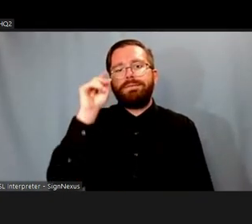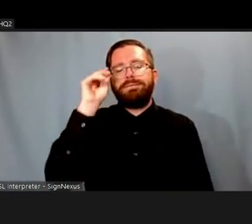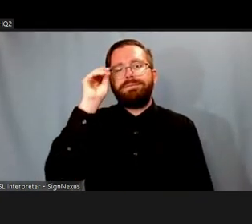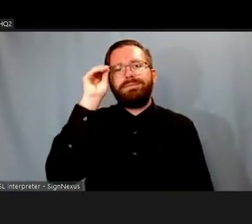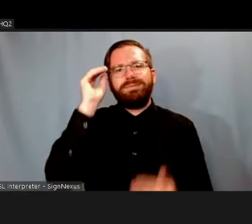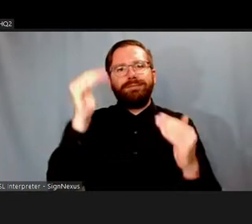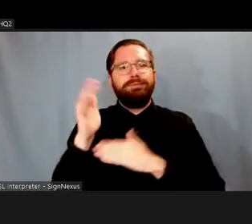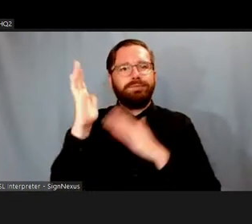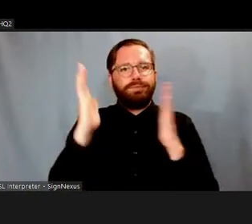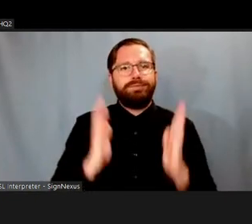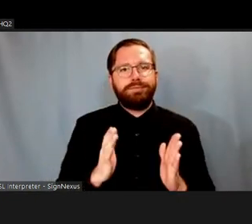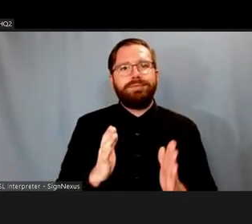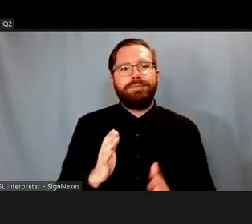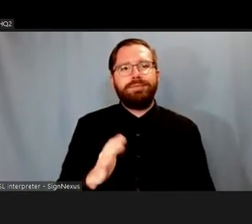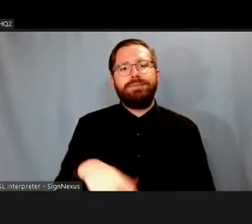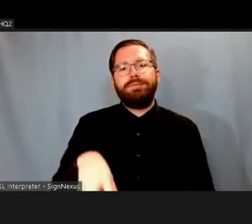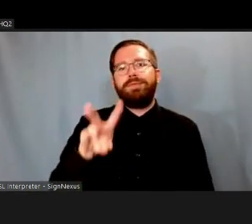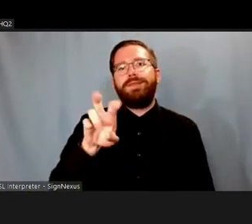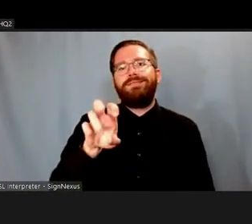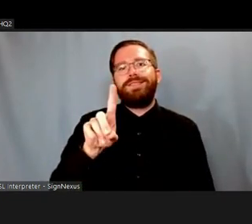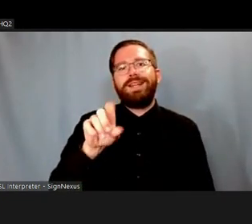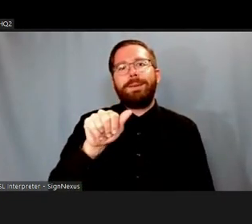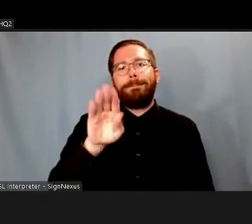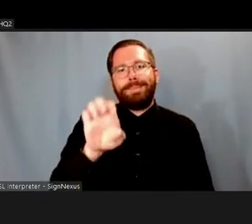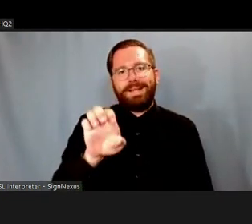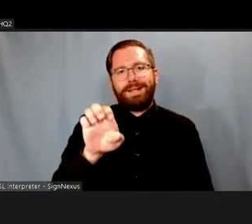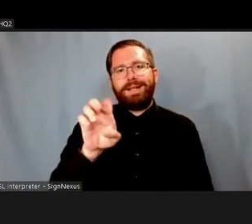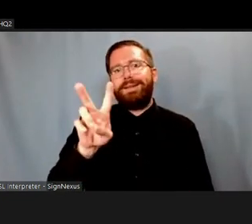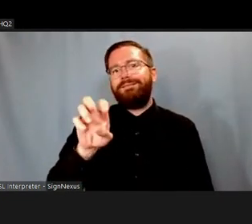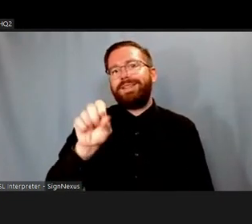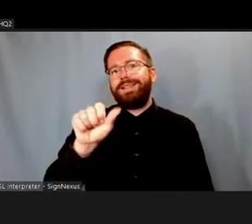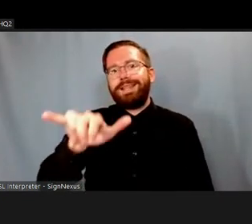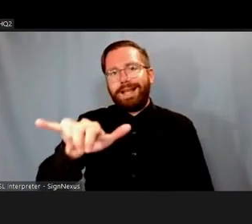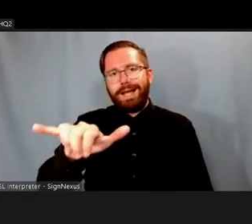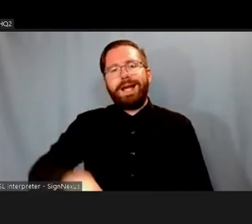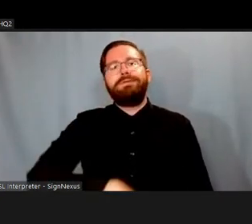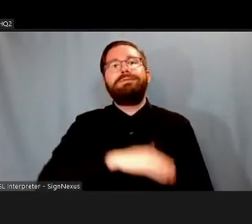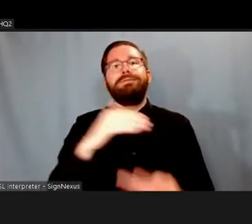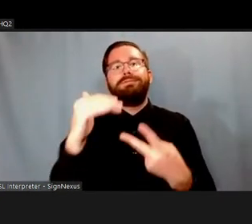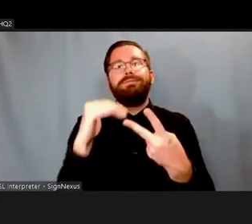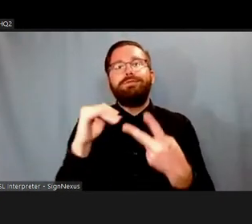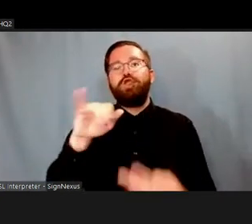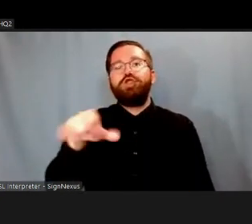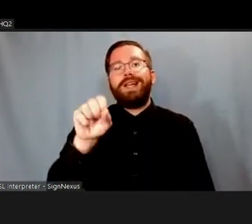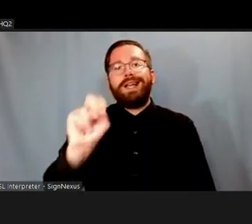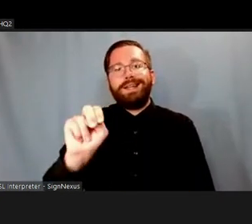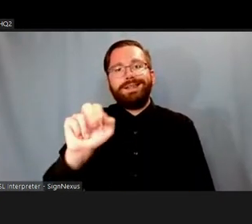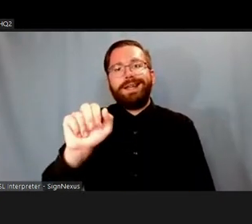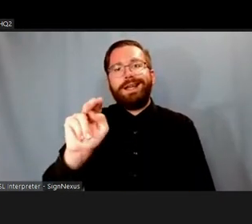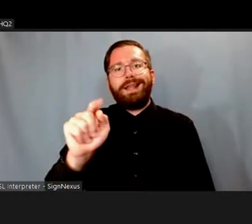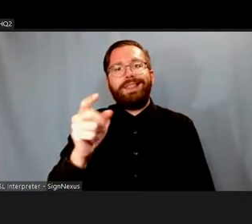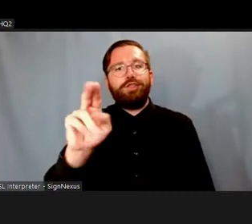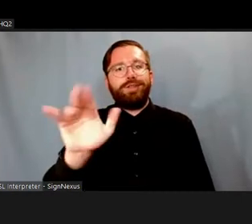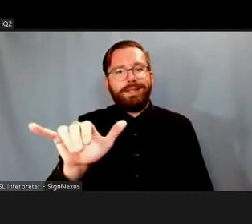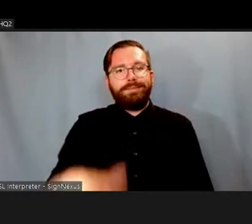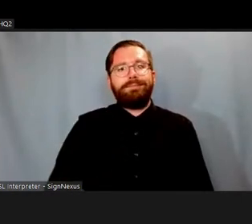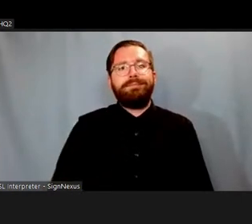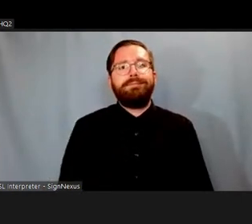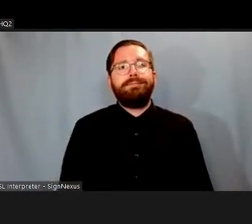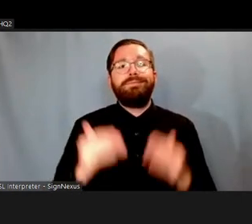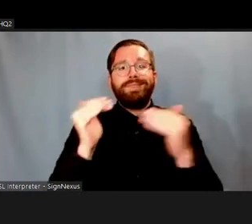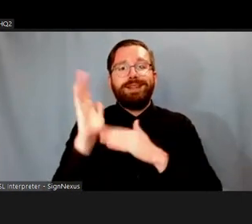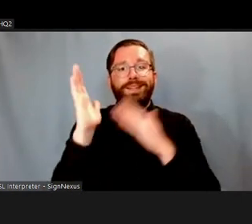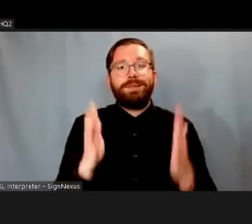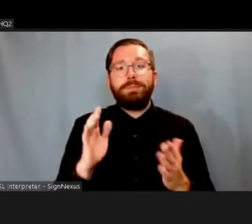speaker is beta v desai followed by jason anthony the next